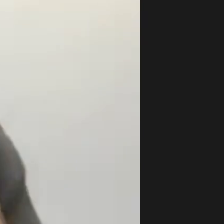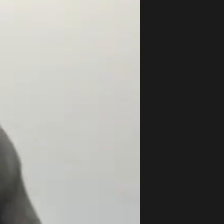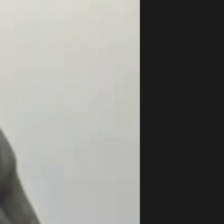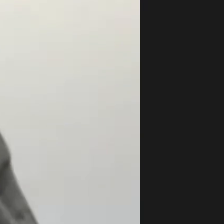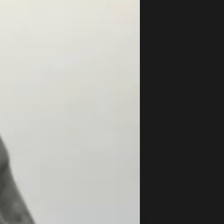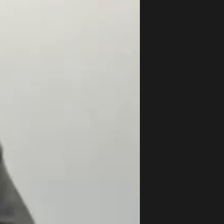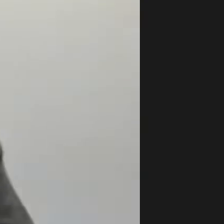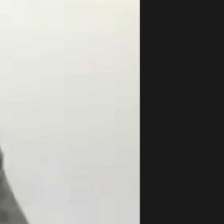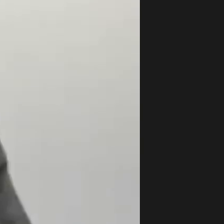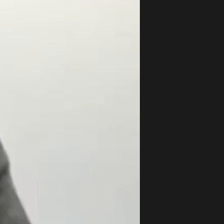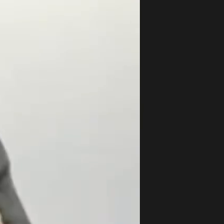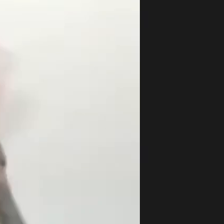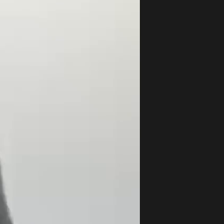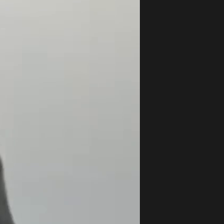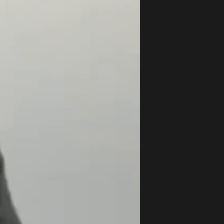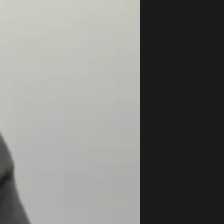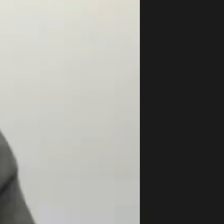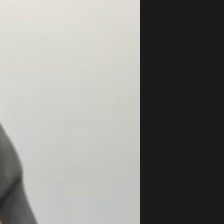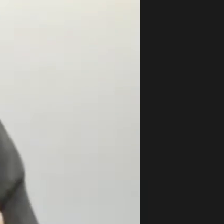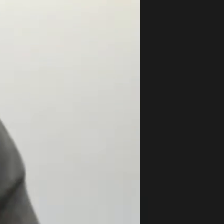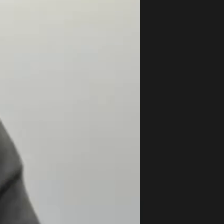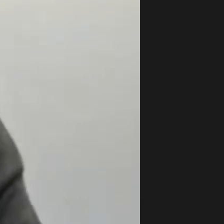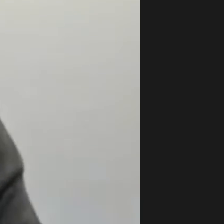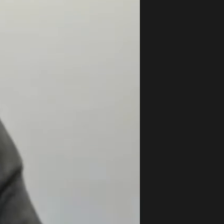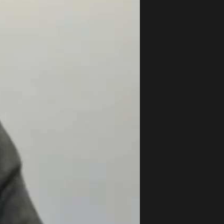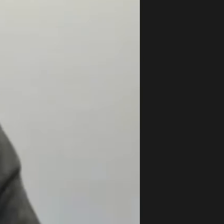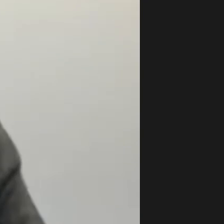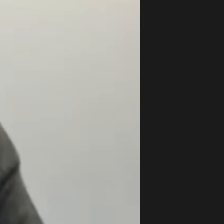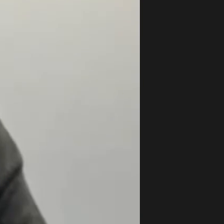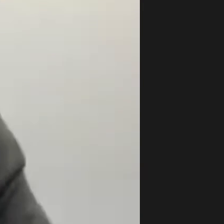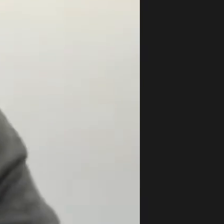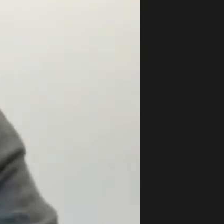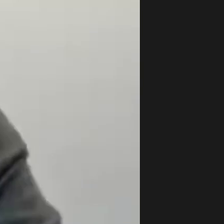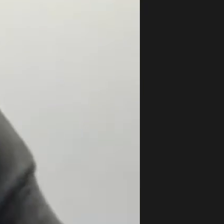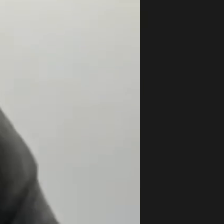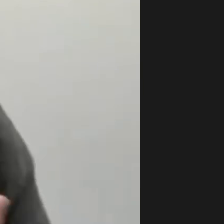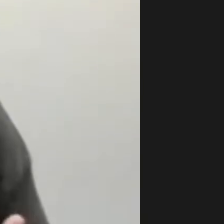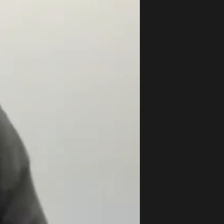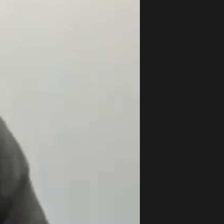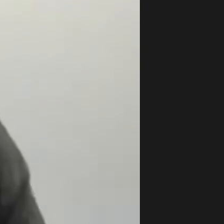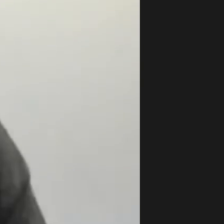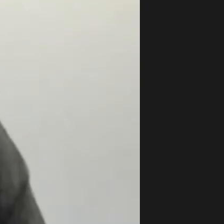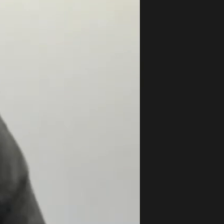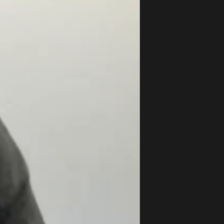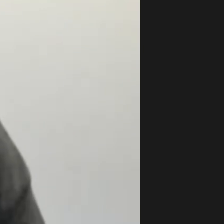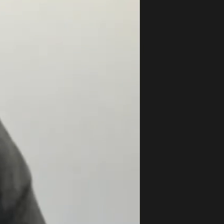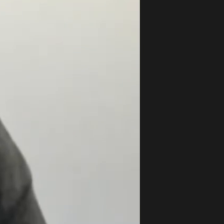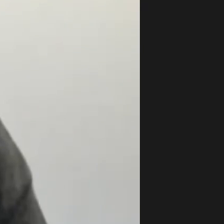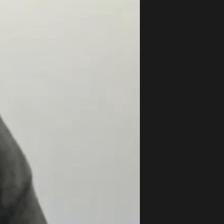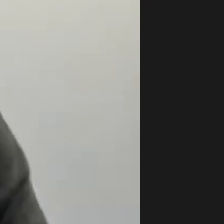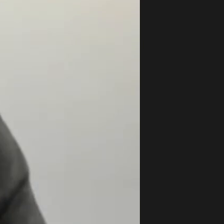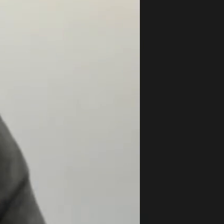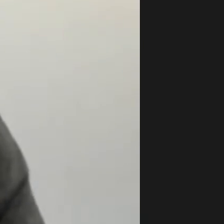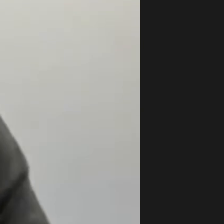way through the meeting because we didn't have any this morning, and it's been on and off all day. So that said, yeah, thankfully we made it through the meeting.